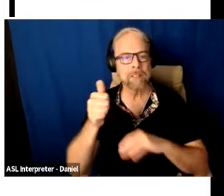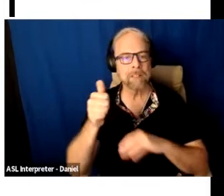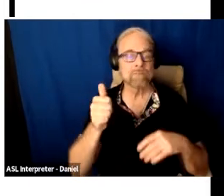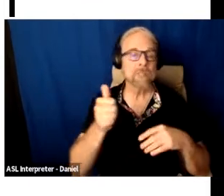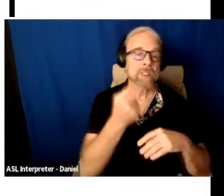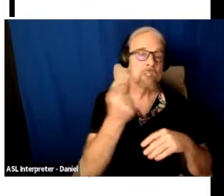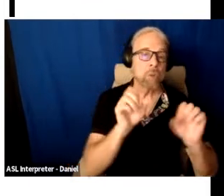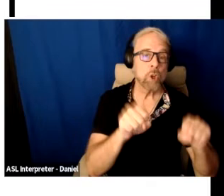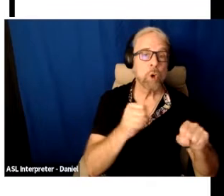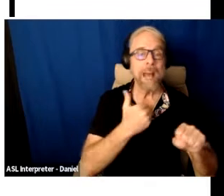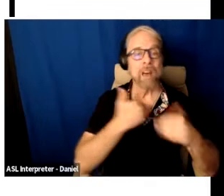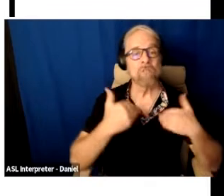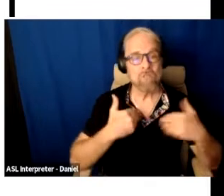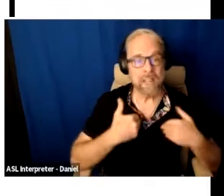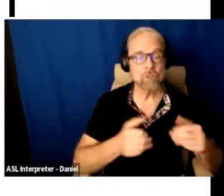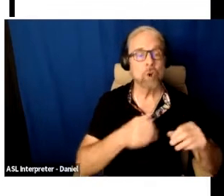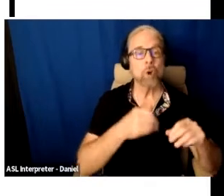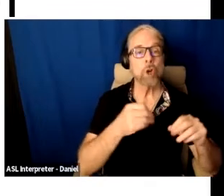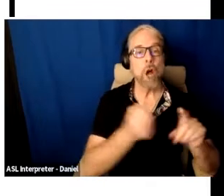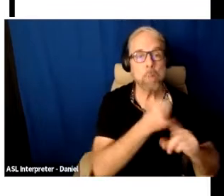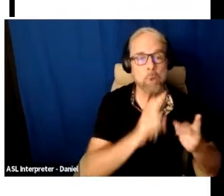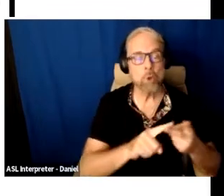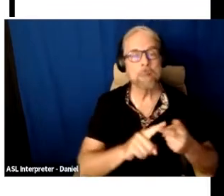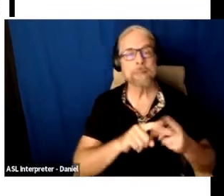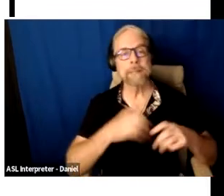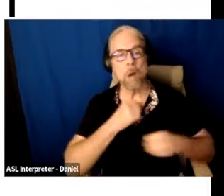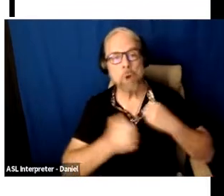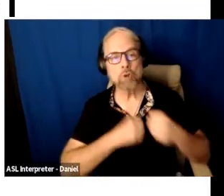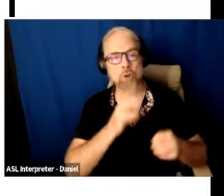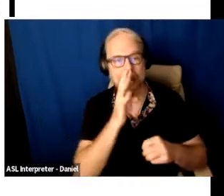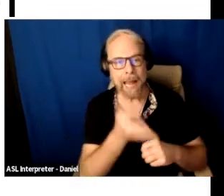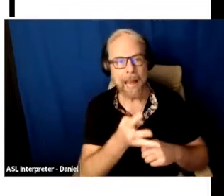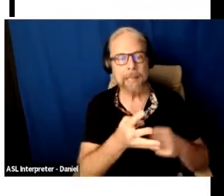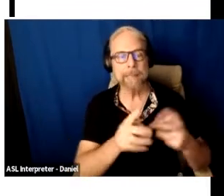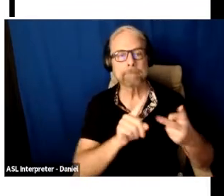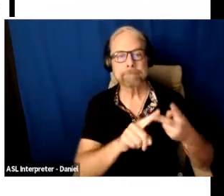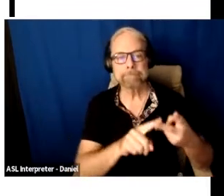have physical abuse and emotional neglect and have,